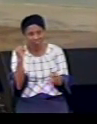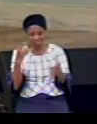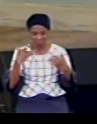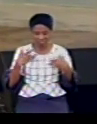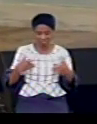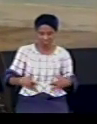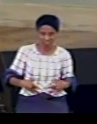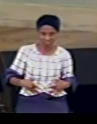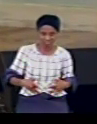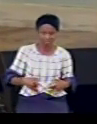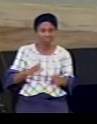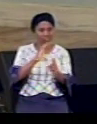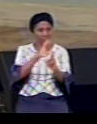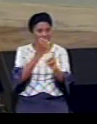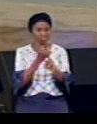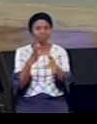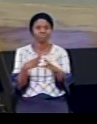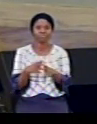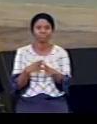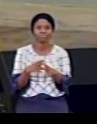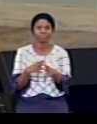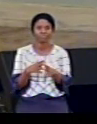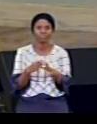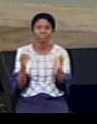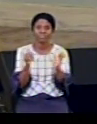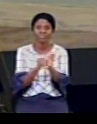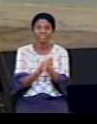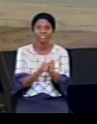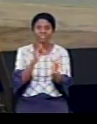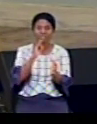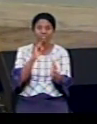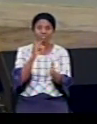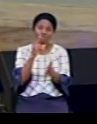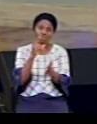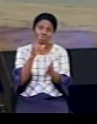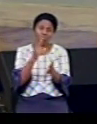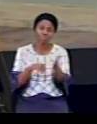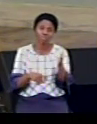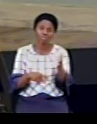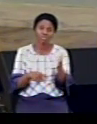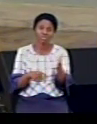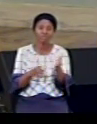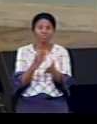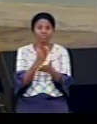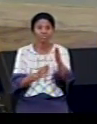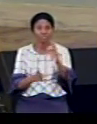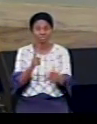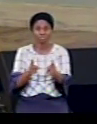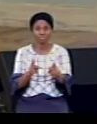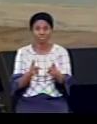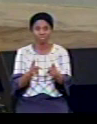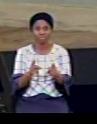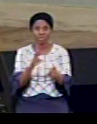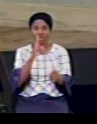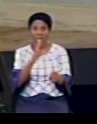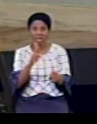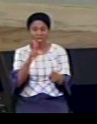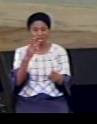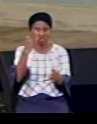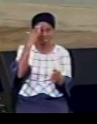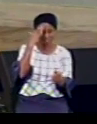physical conditions. That's what stopped many people from having and realizing the